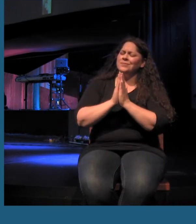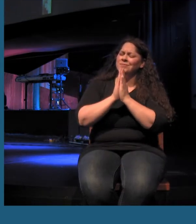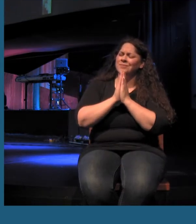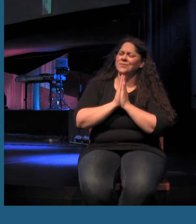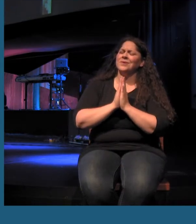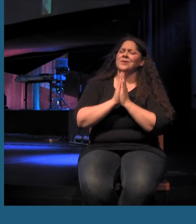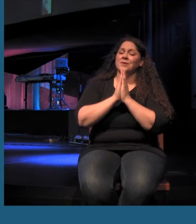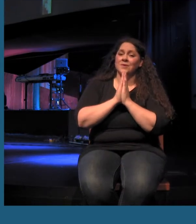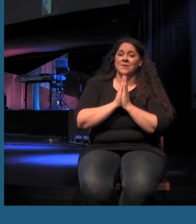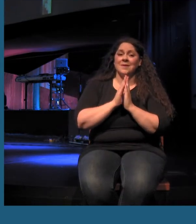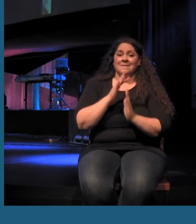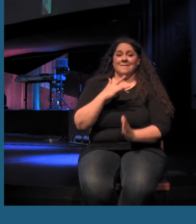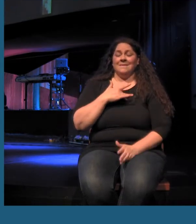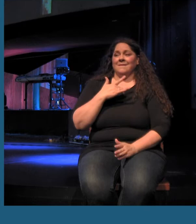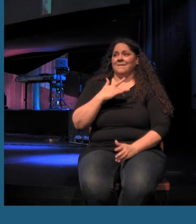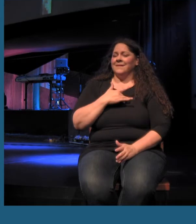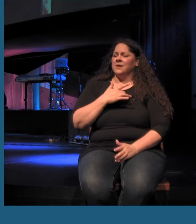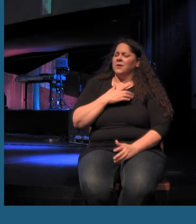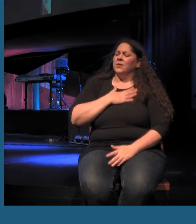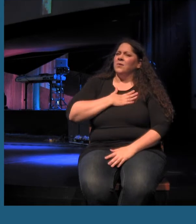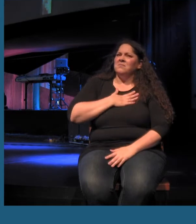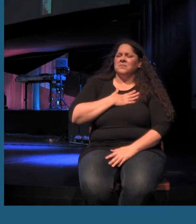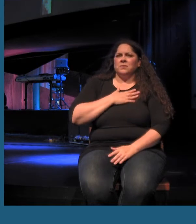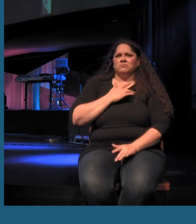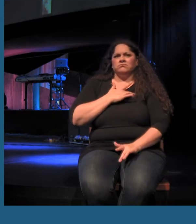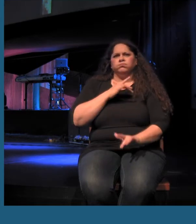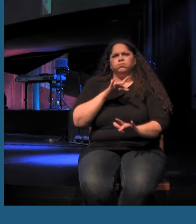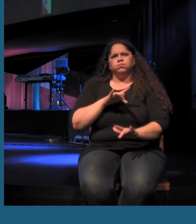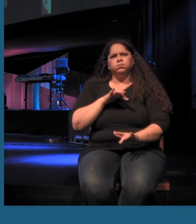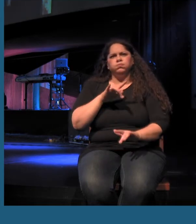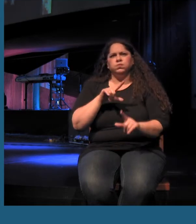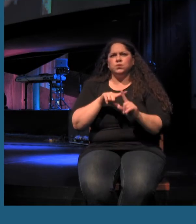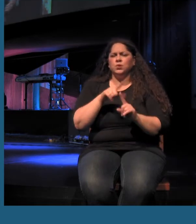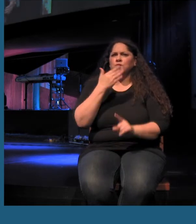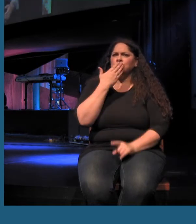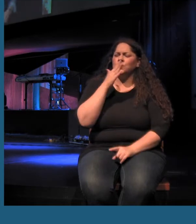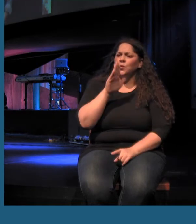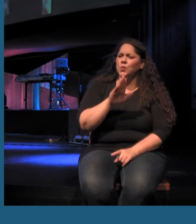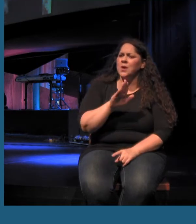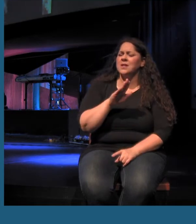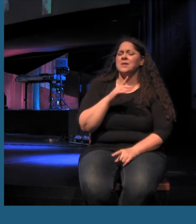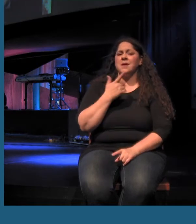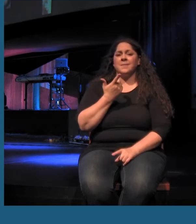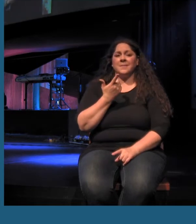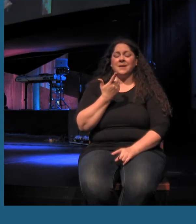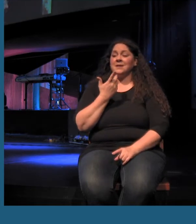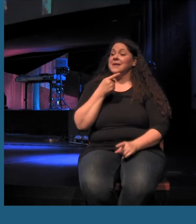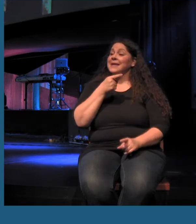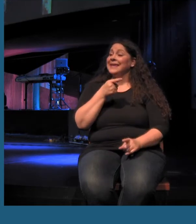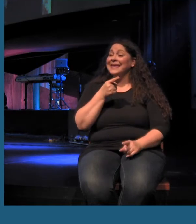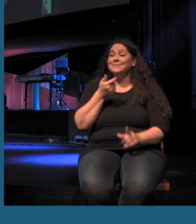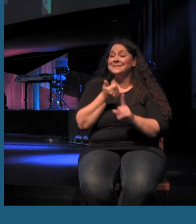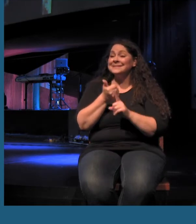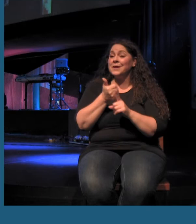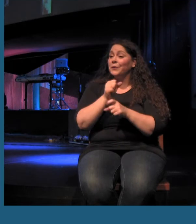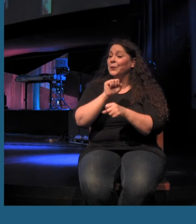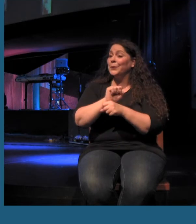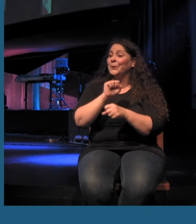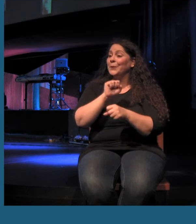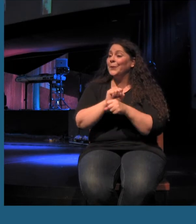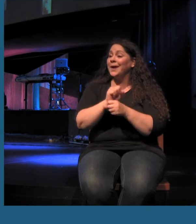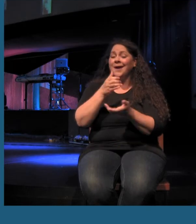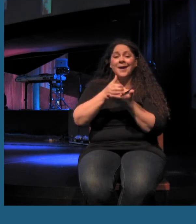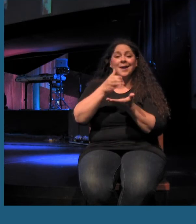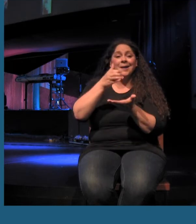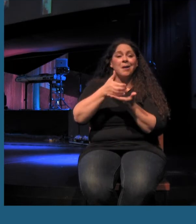for the city of Jerusalem, you know, every day probably when he stepped foot into his job, he was just a cupbearer. He wasn't a